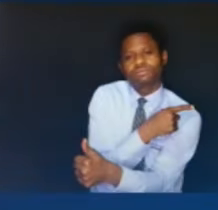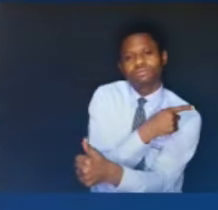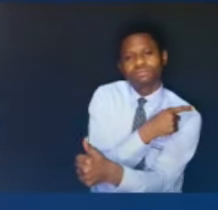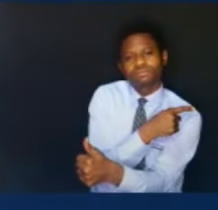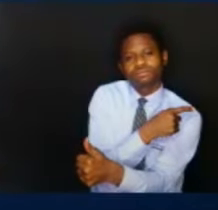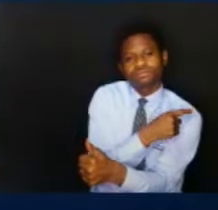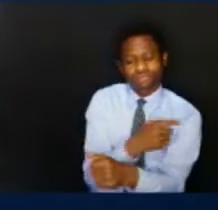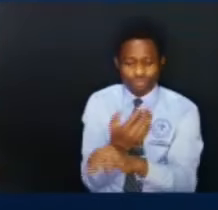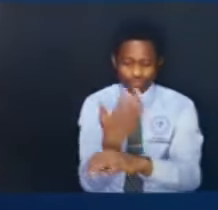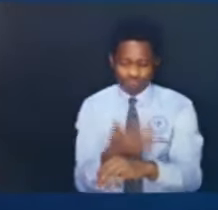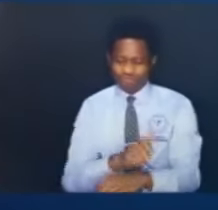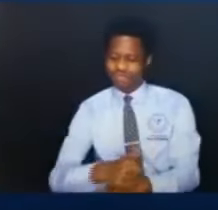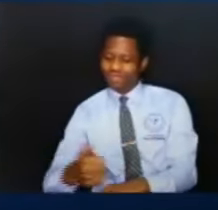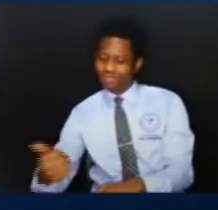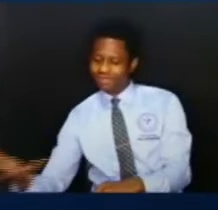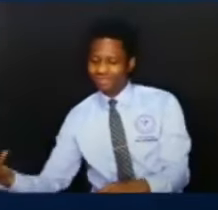all others